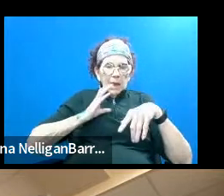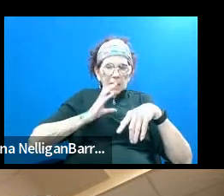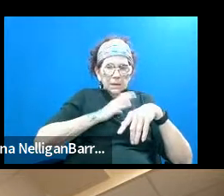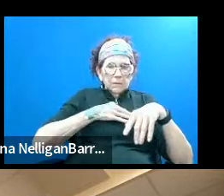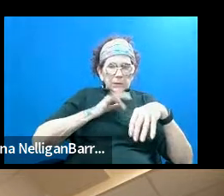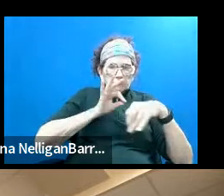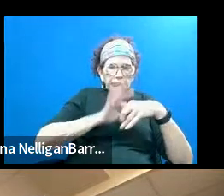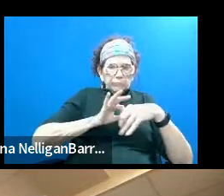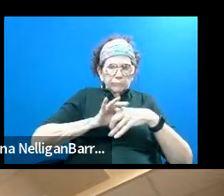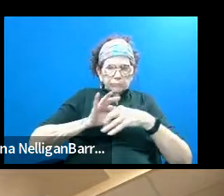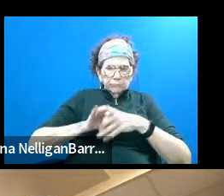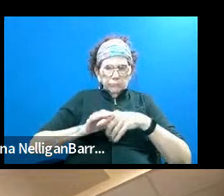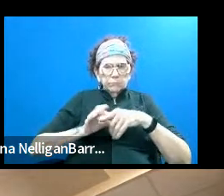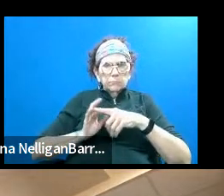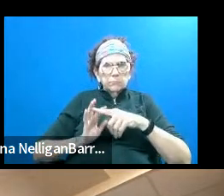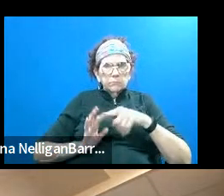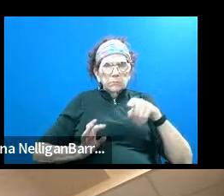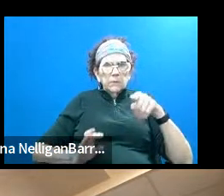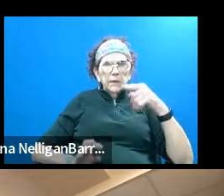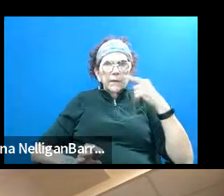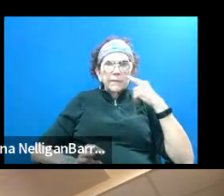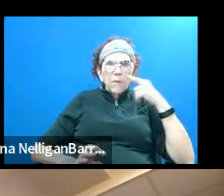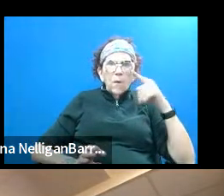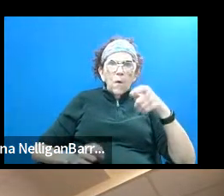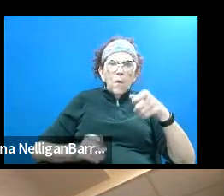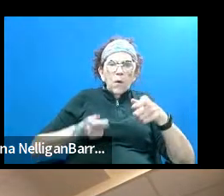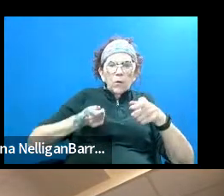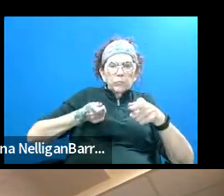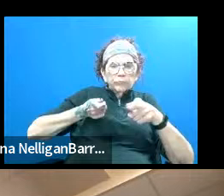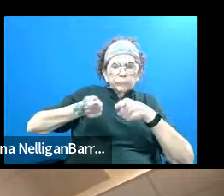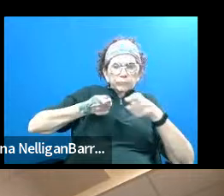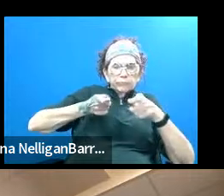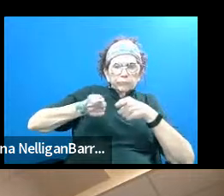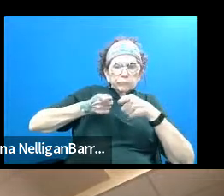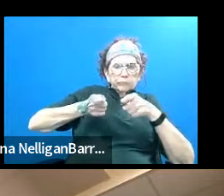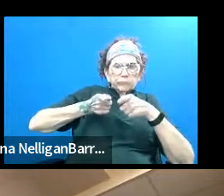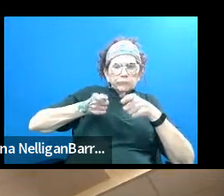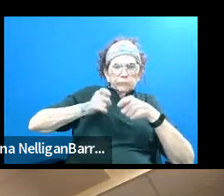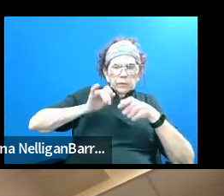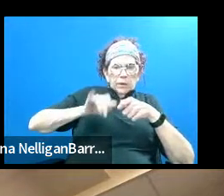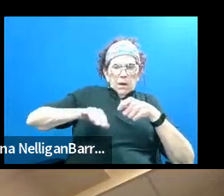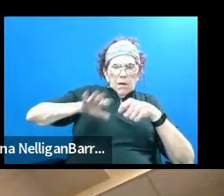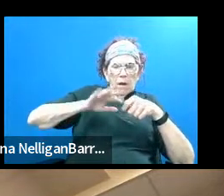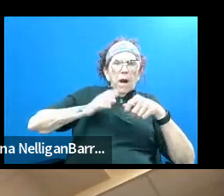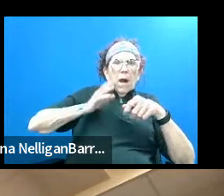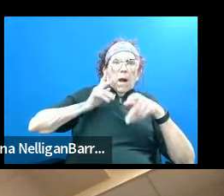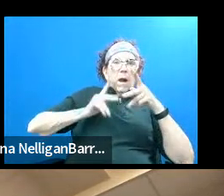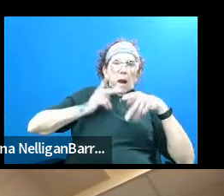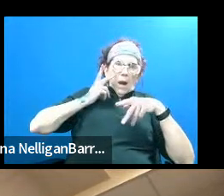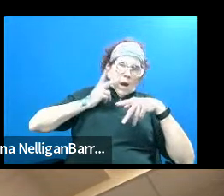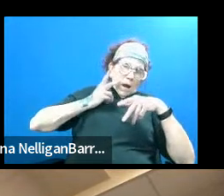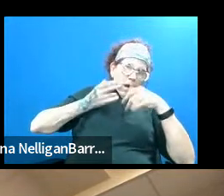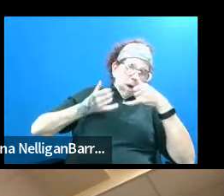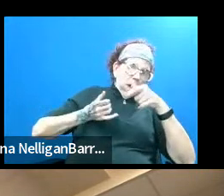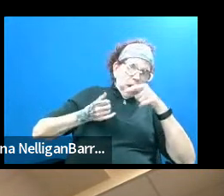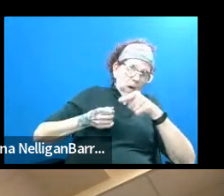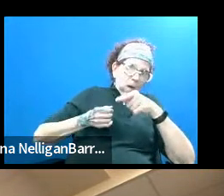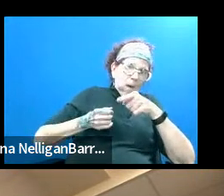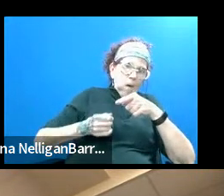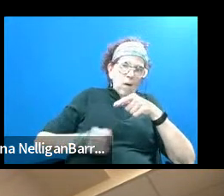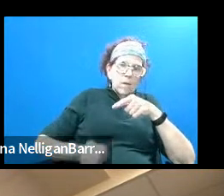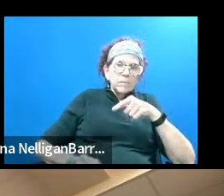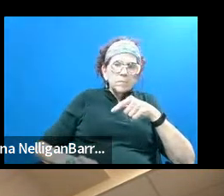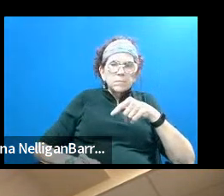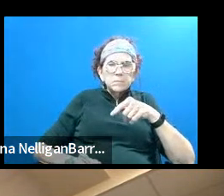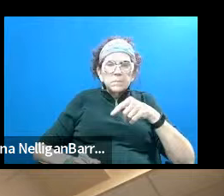governance. But if there are things related to governance that you think would be helpful for people to see now that are fleshed out, you know, certainly wouldn't hurt to give